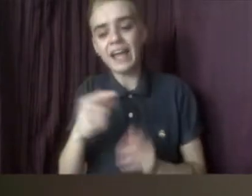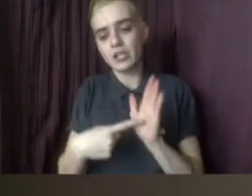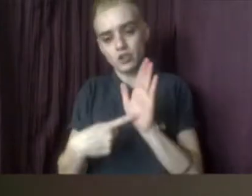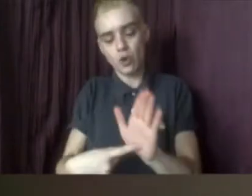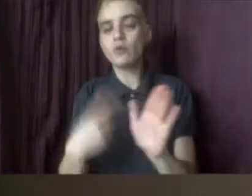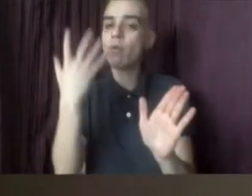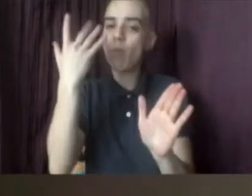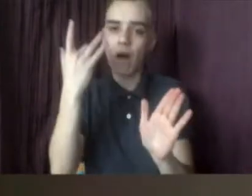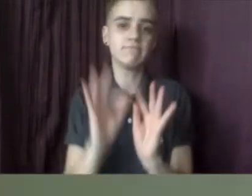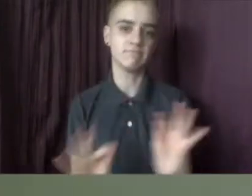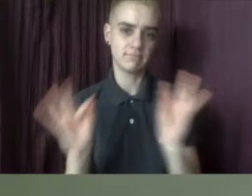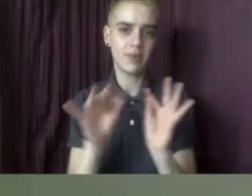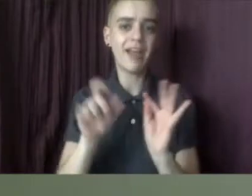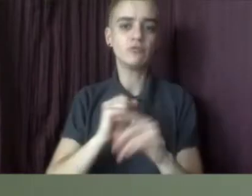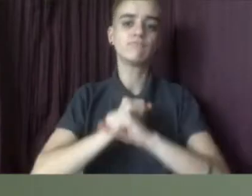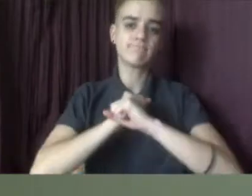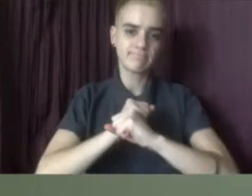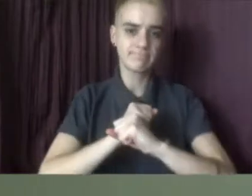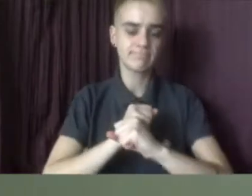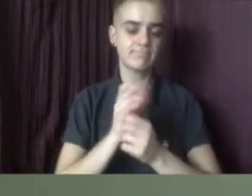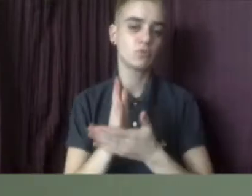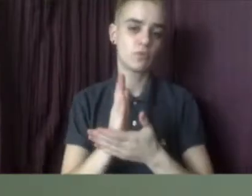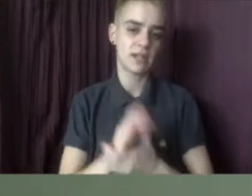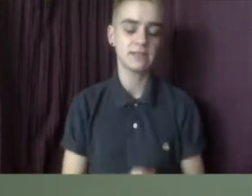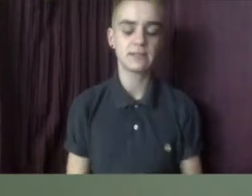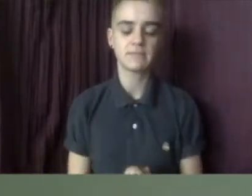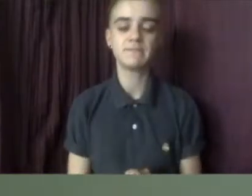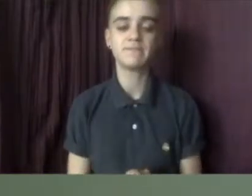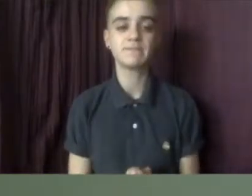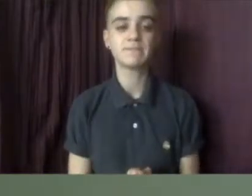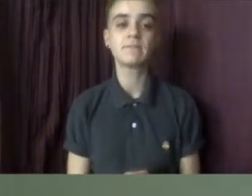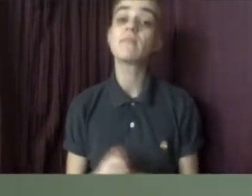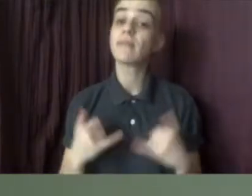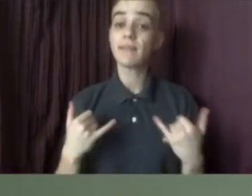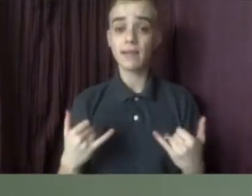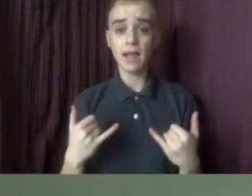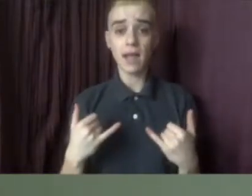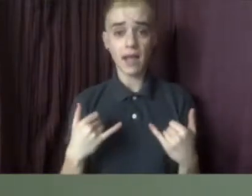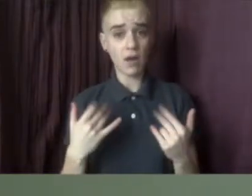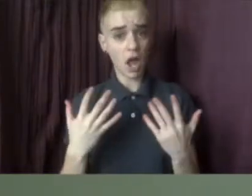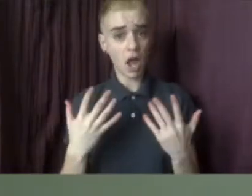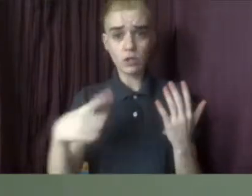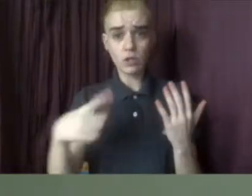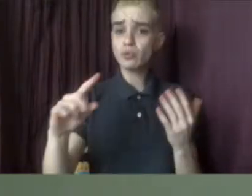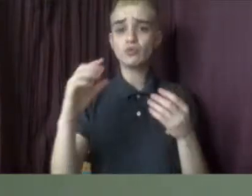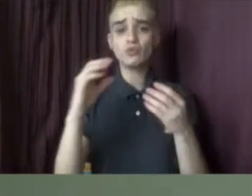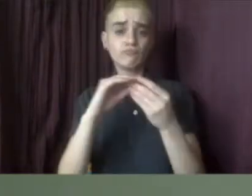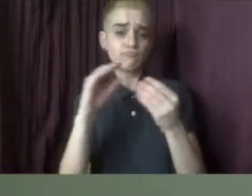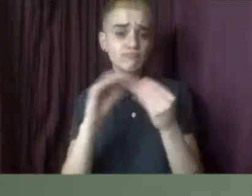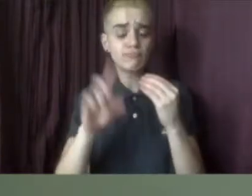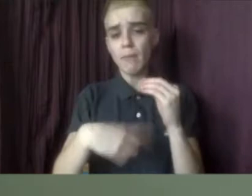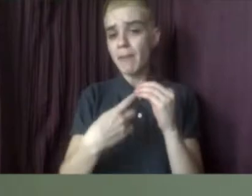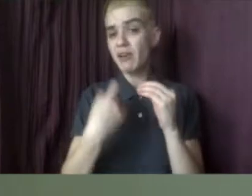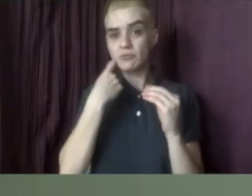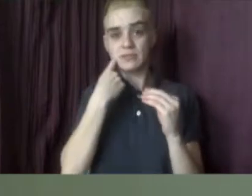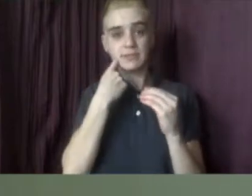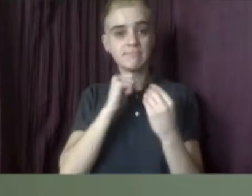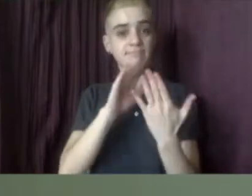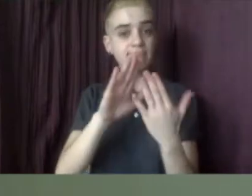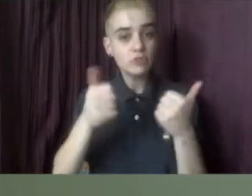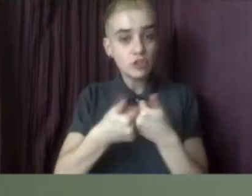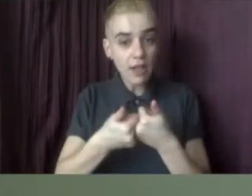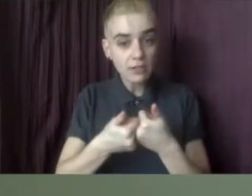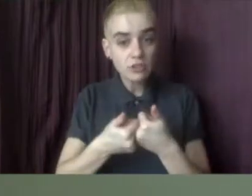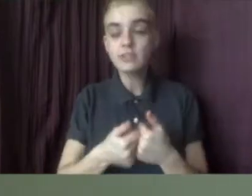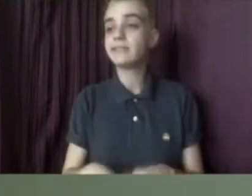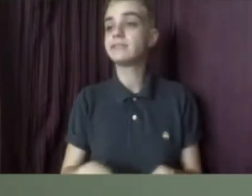there. Sure. Well, first of all, thank you all so much for having me. It's always good to be with you all. Yes, I